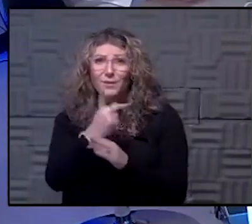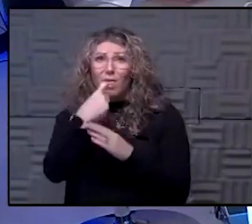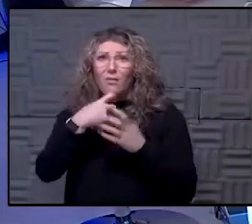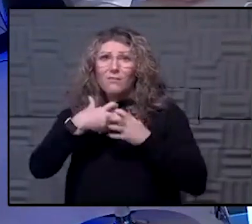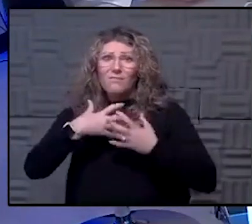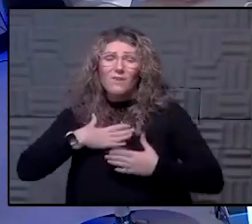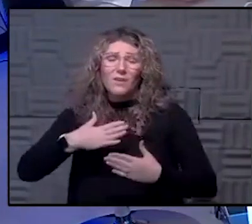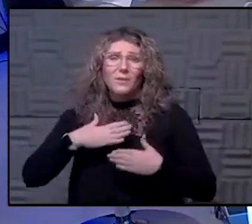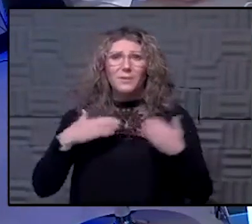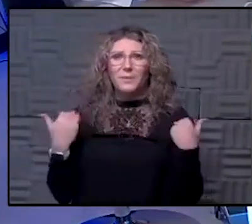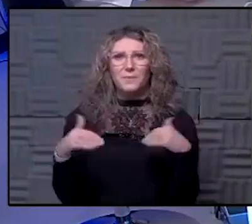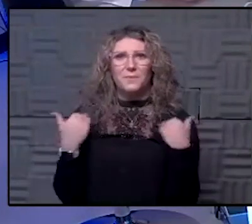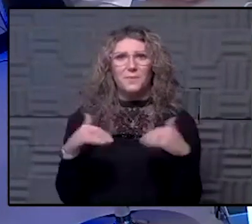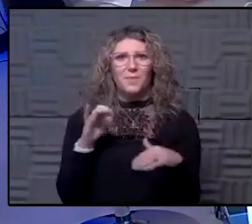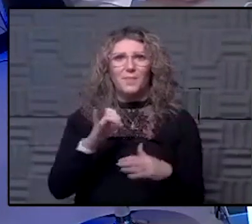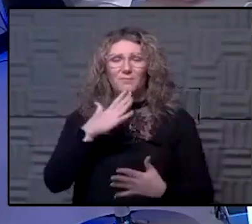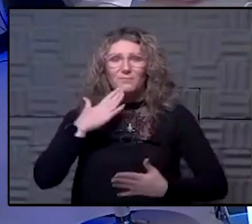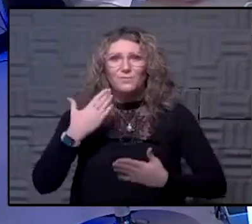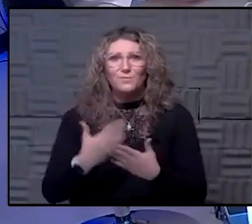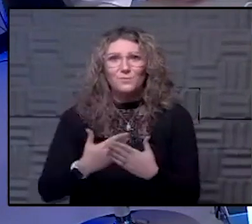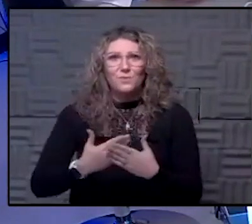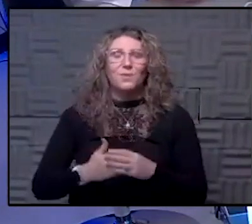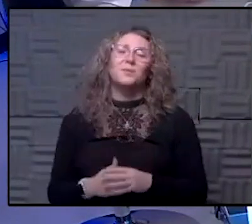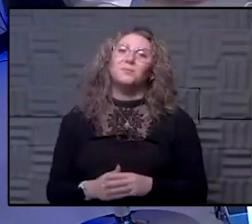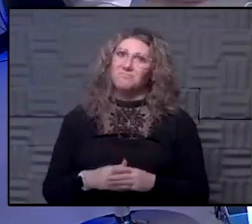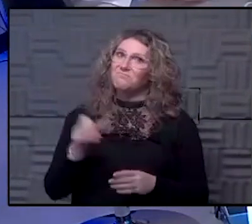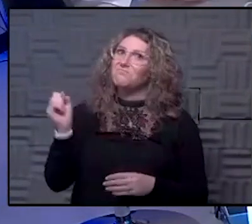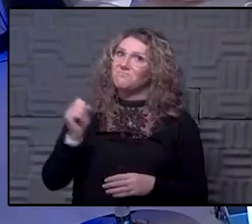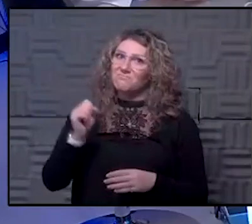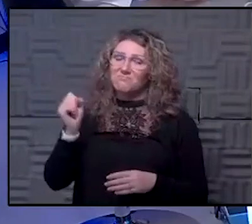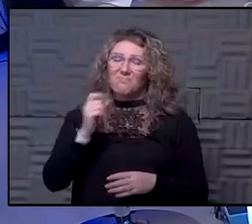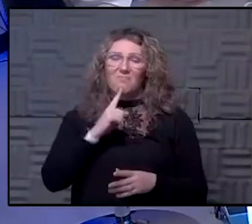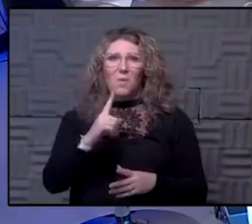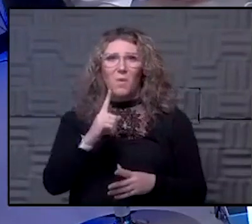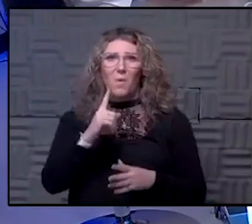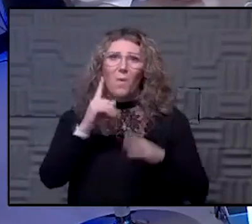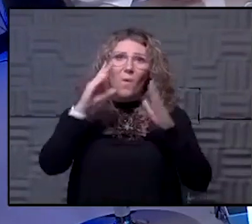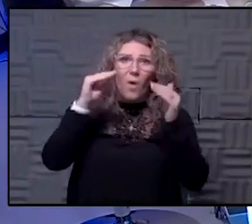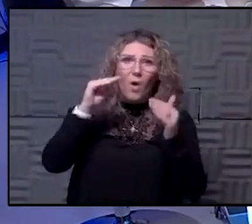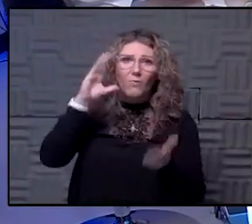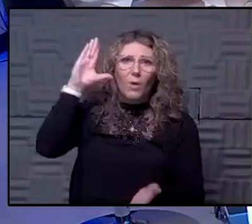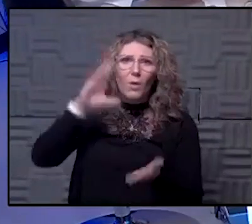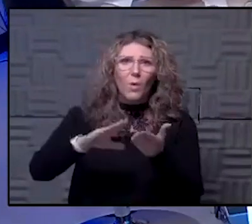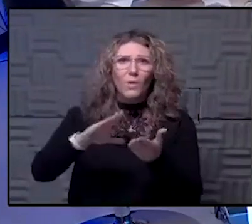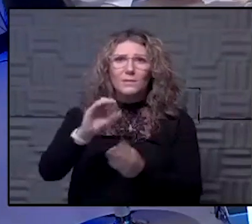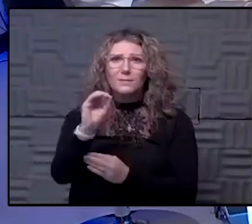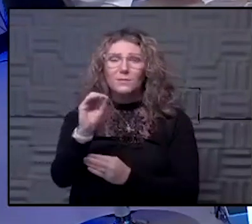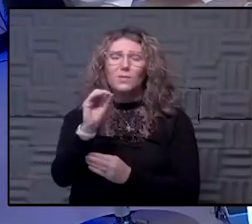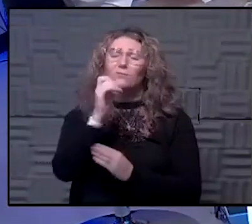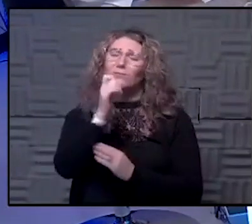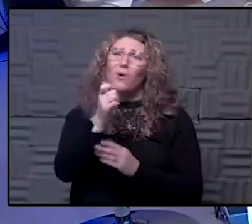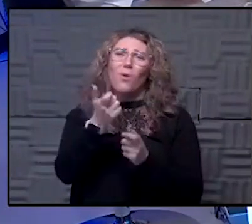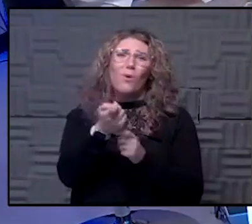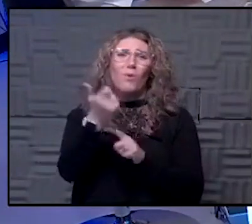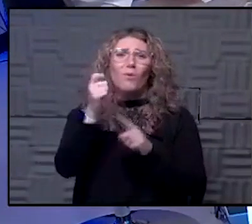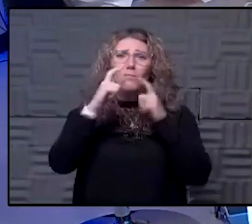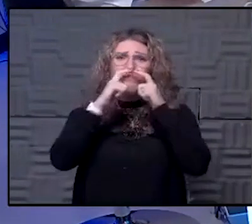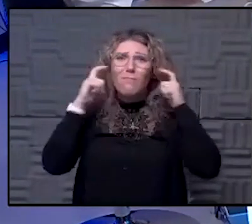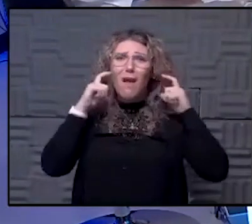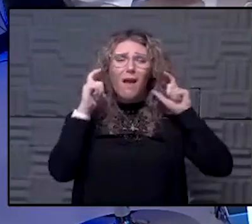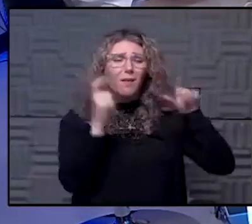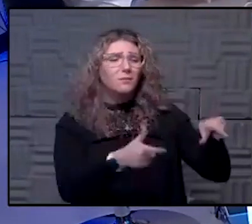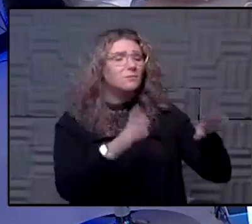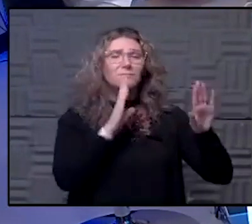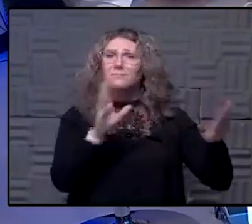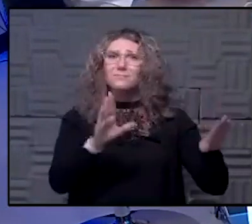acute. That's just crazy good, right? That's really good. When these will get back down to 0, which would be a hoot. Don't take off your mask, people. Otherwise, you don't want to see what's